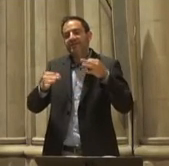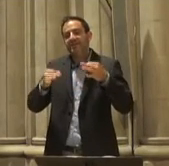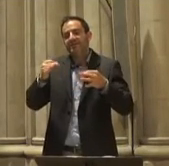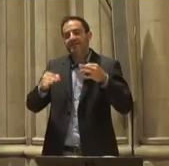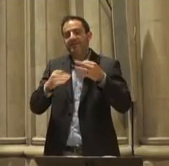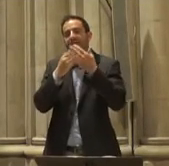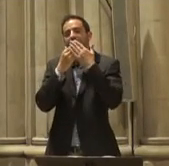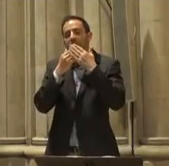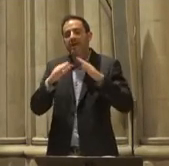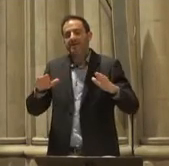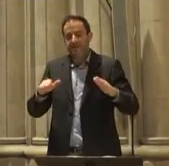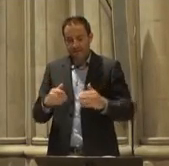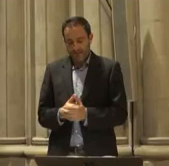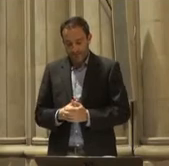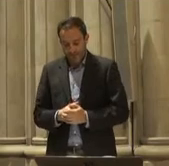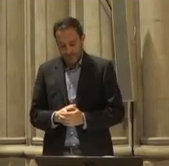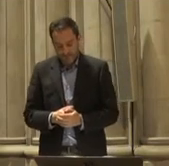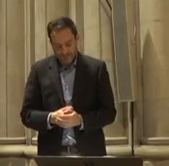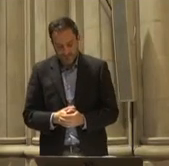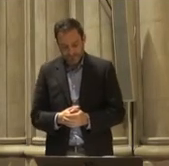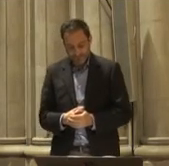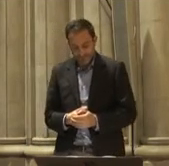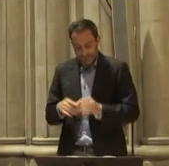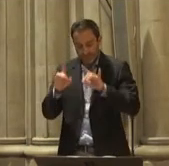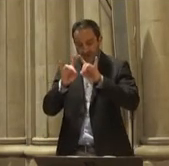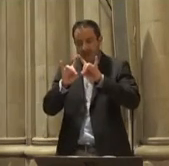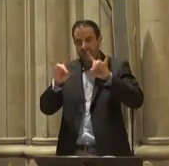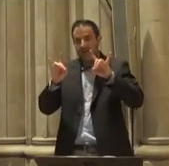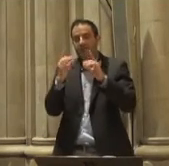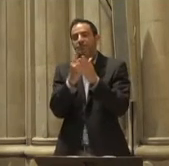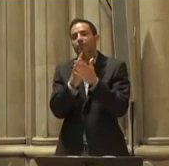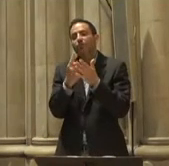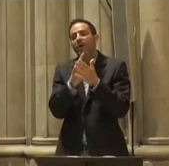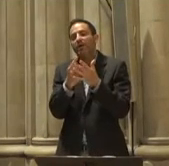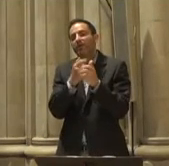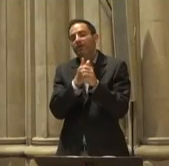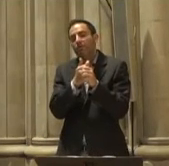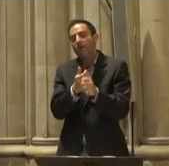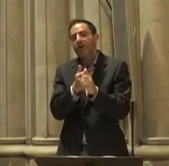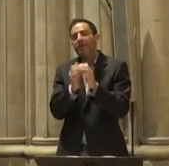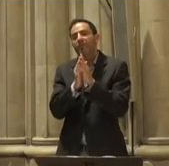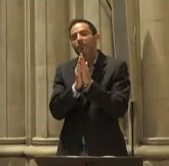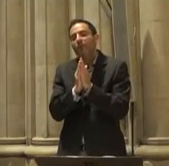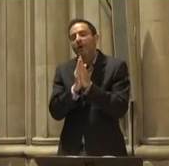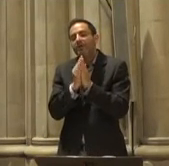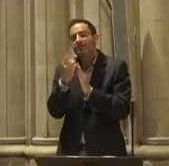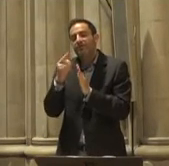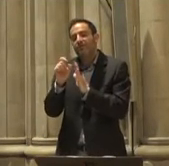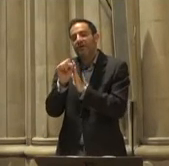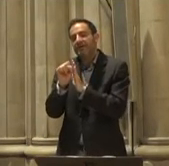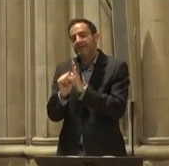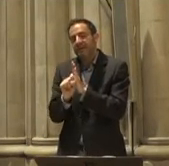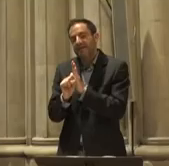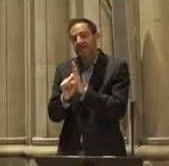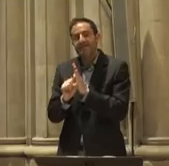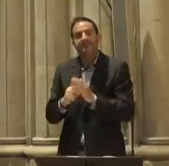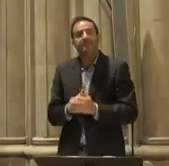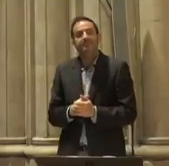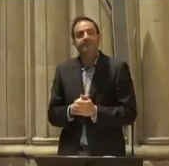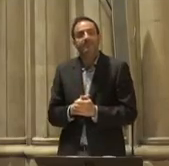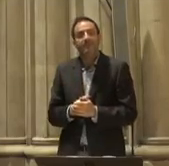and peace. In the Cathedral's weekly observance of prayers for the states and